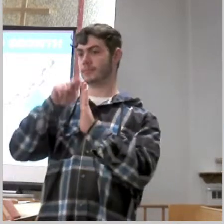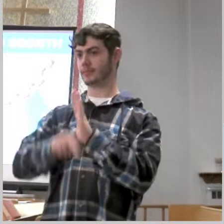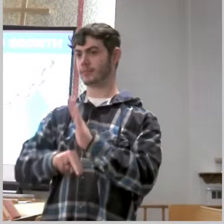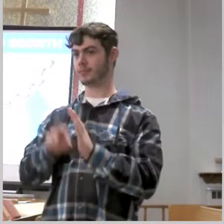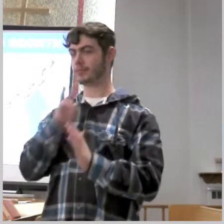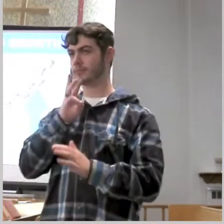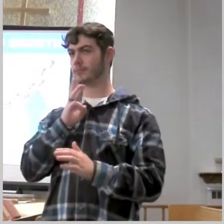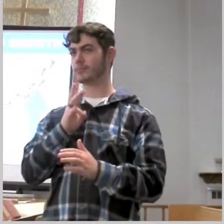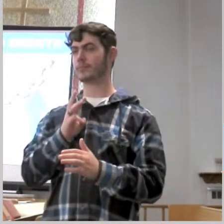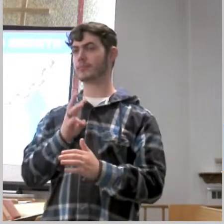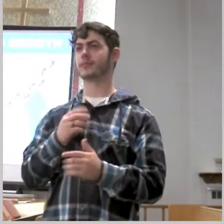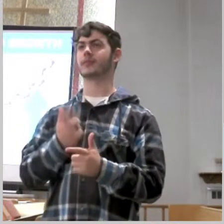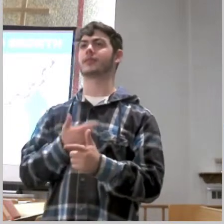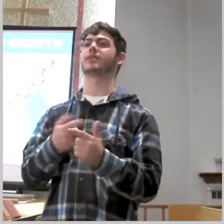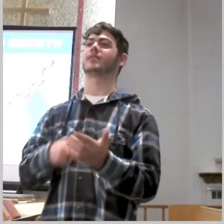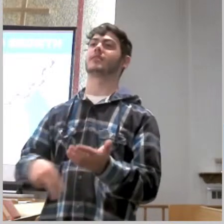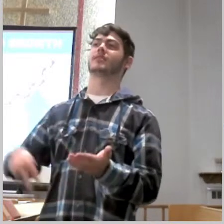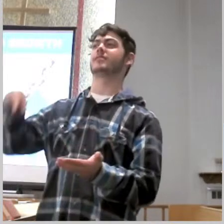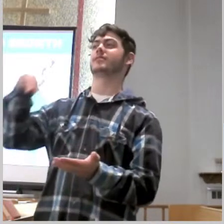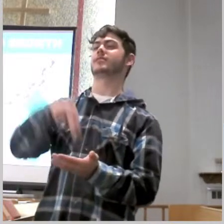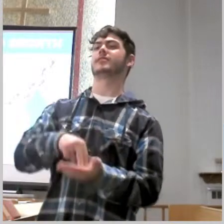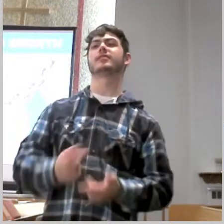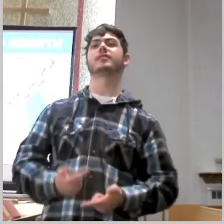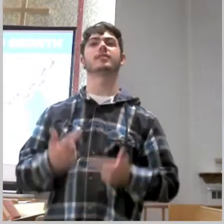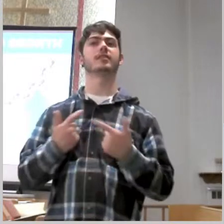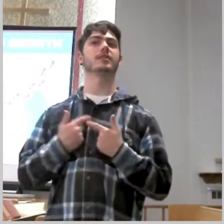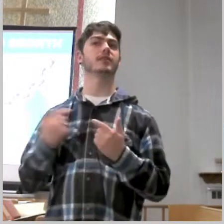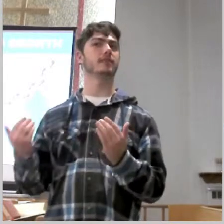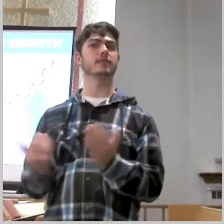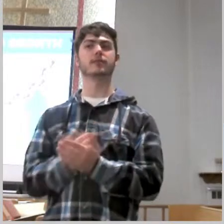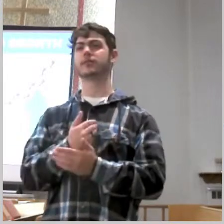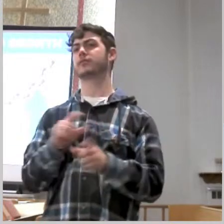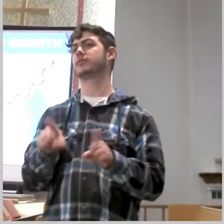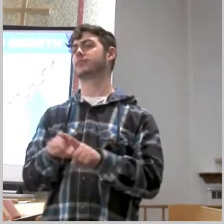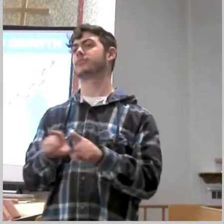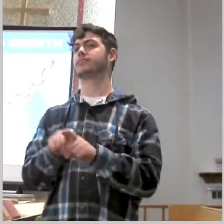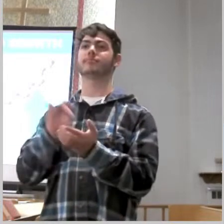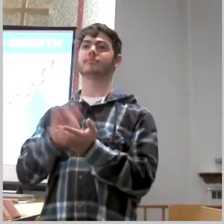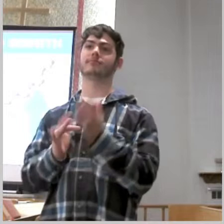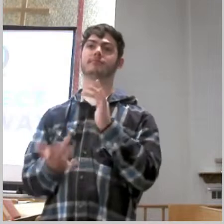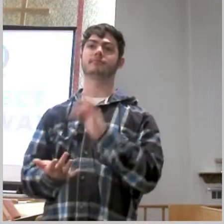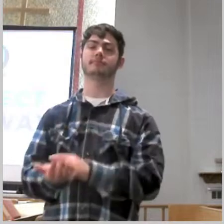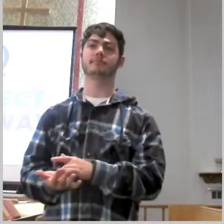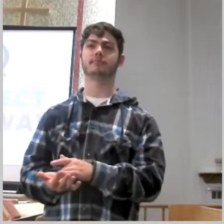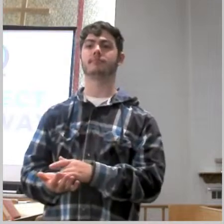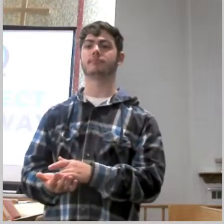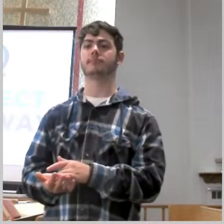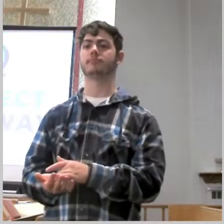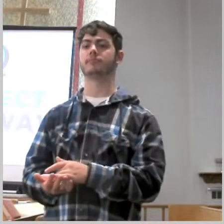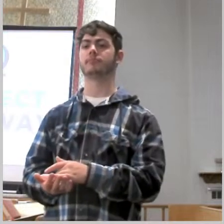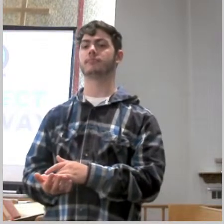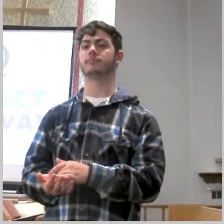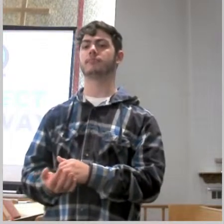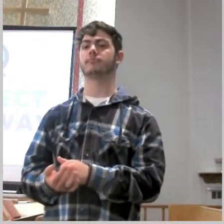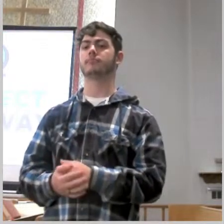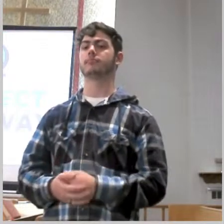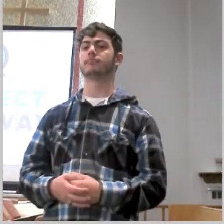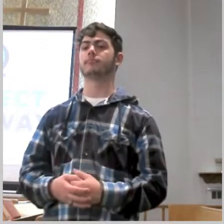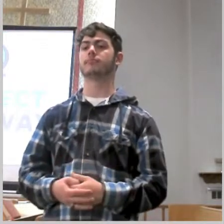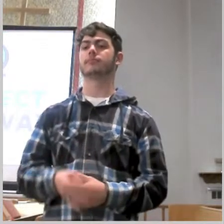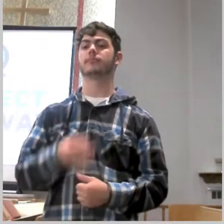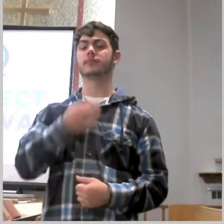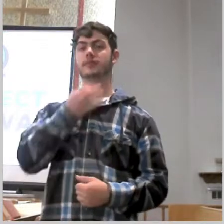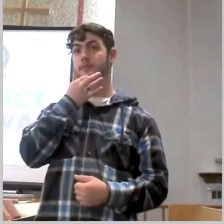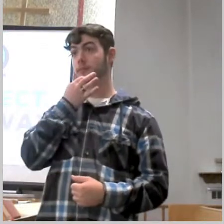lifted up from the watery grave to live a new life, just as Jesus did. Soon, we are going